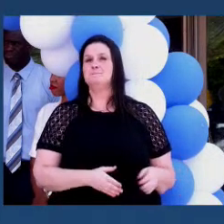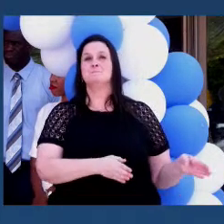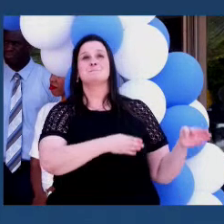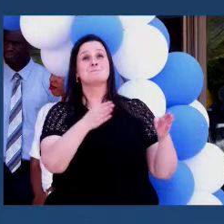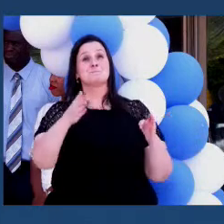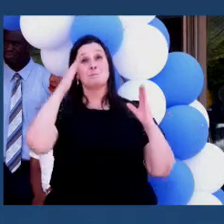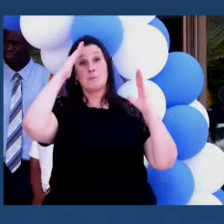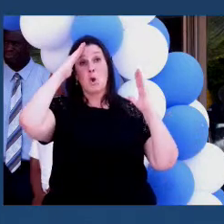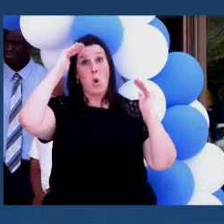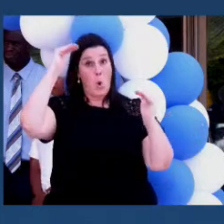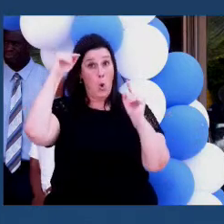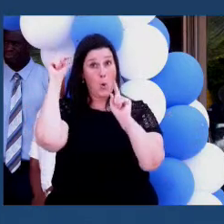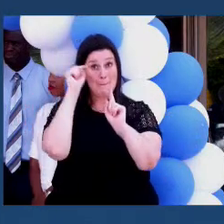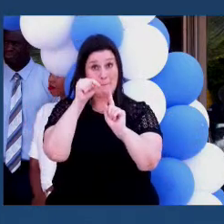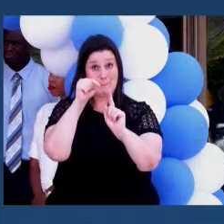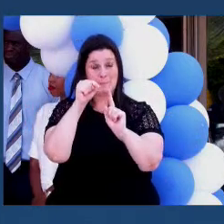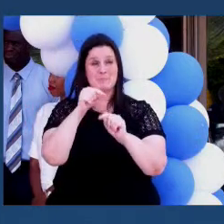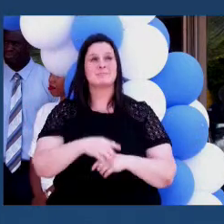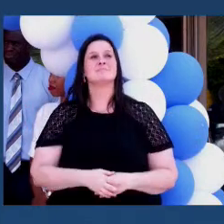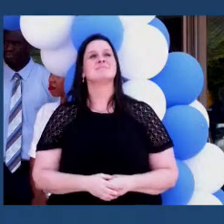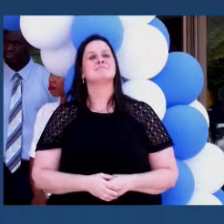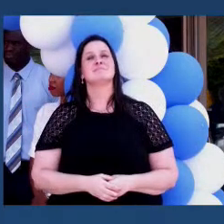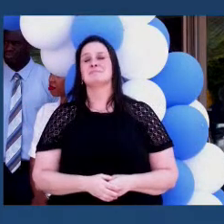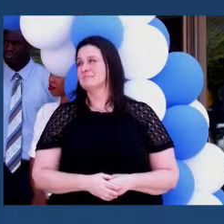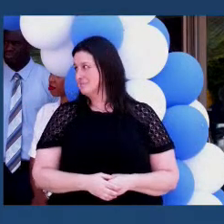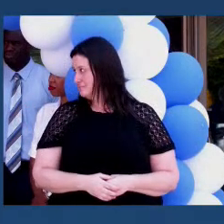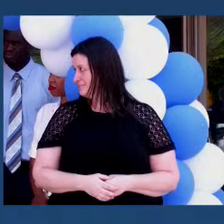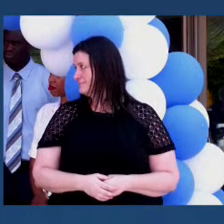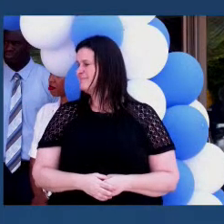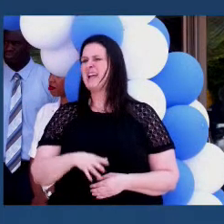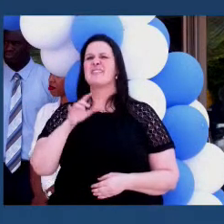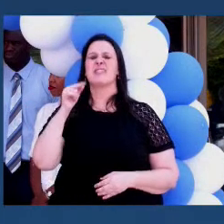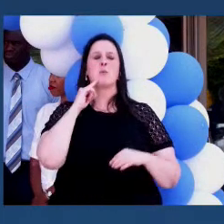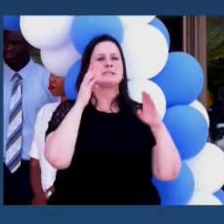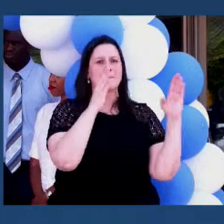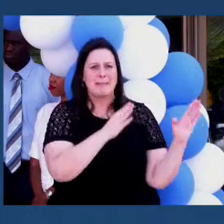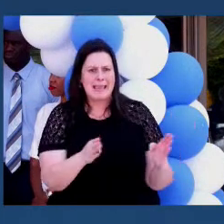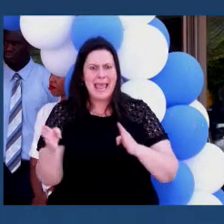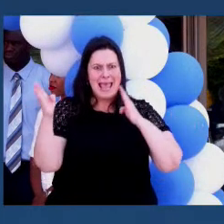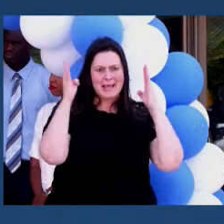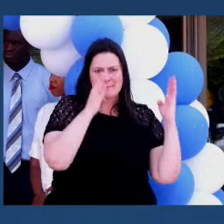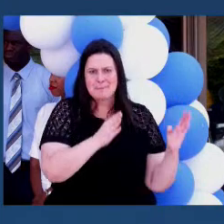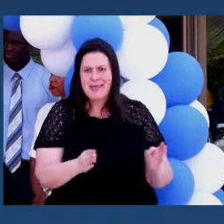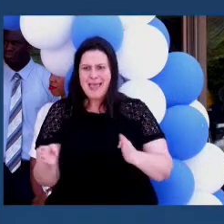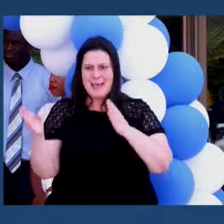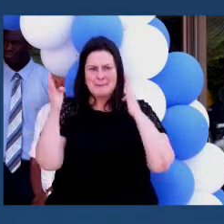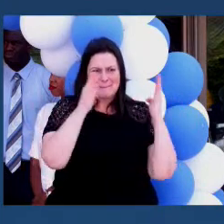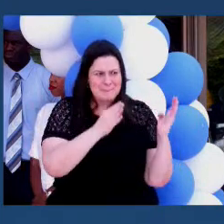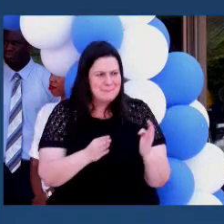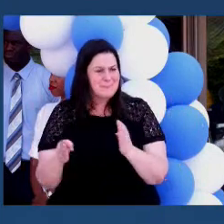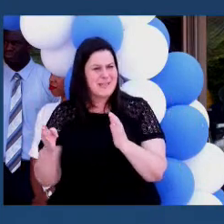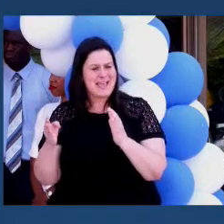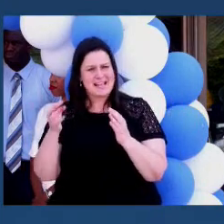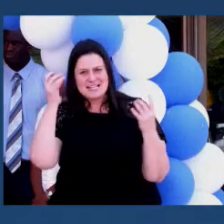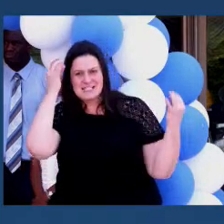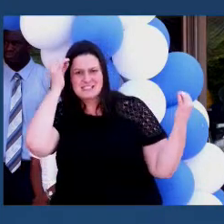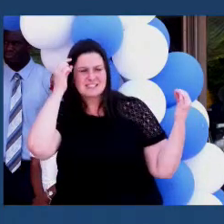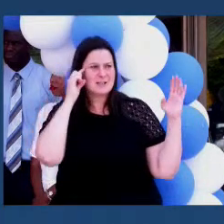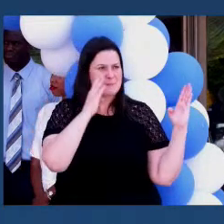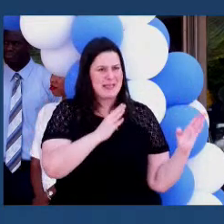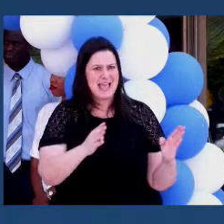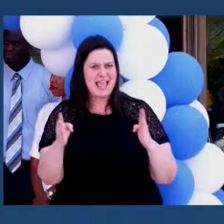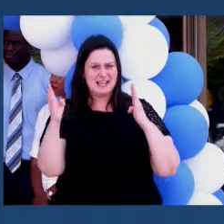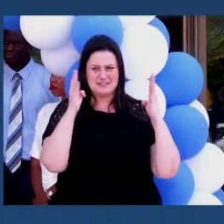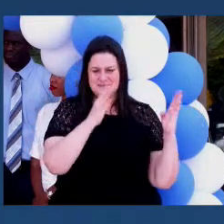Hope. That was what the plans were about. You have to plan. Plan